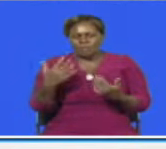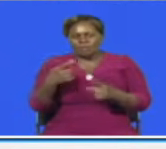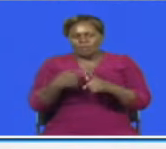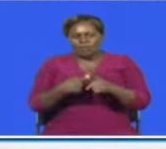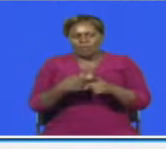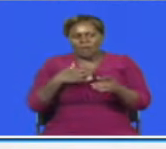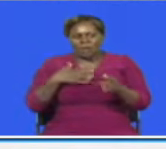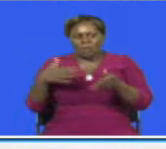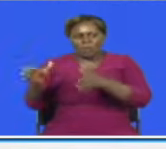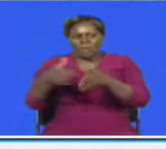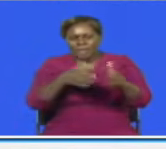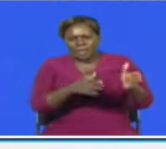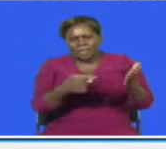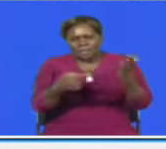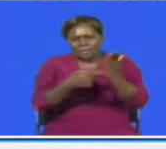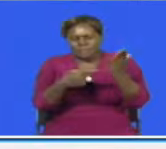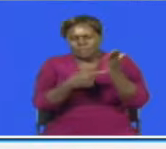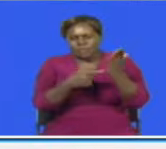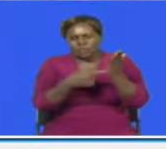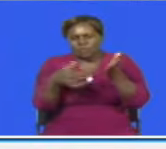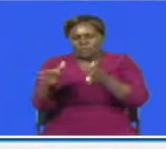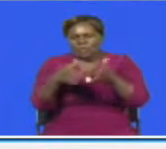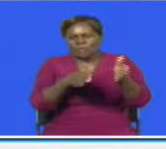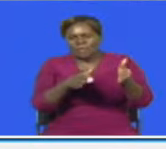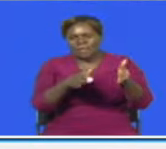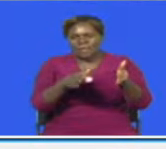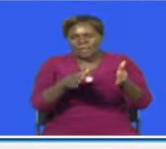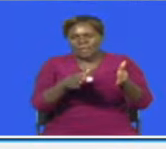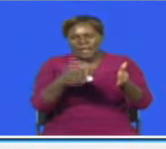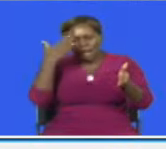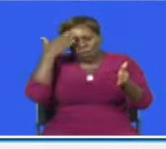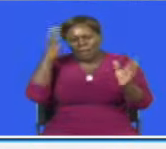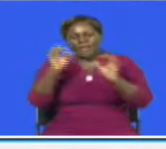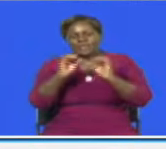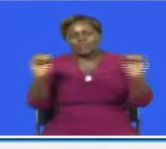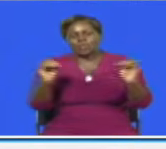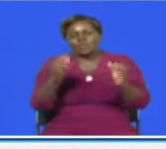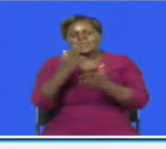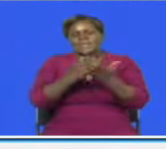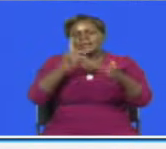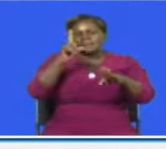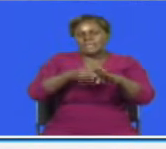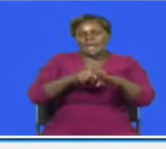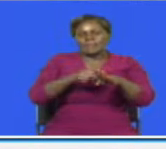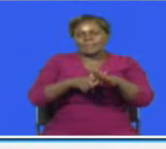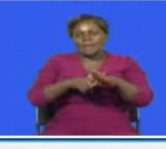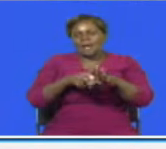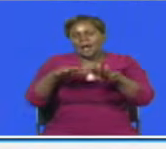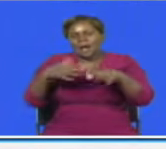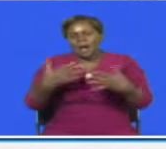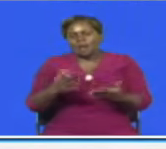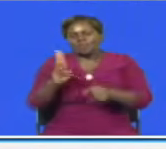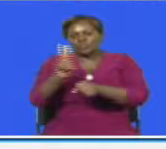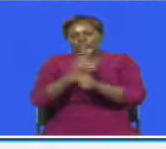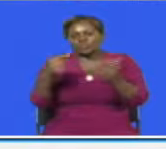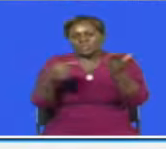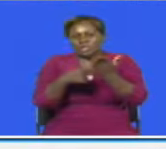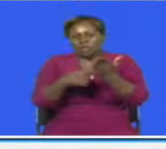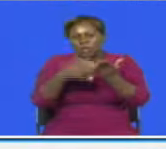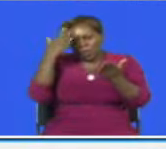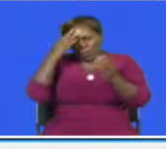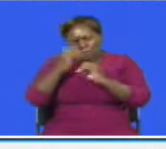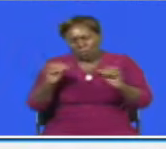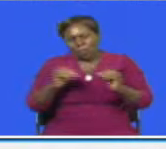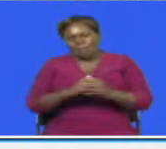our perspective, or rather from a Digitax perspective, is the lack of awareness, and sometimes even the lack of how to actually use the technology tools to generate